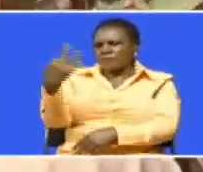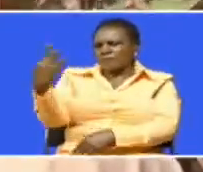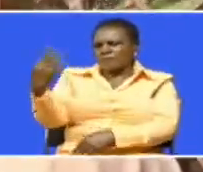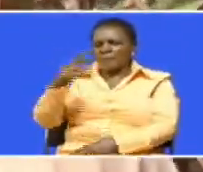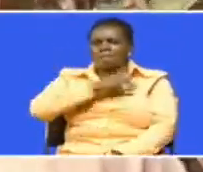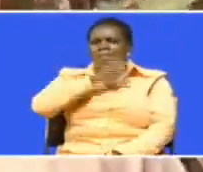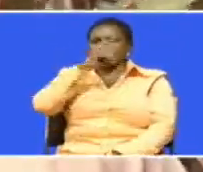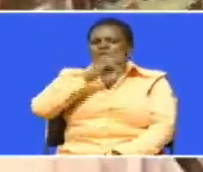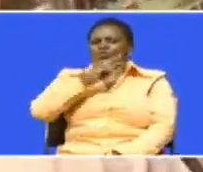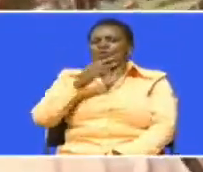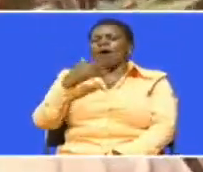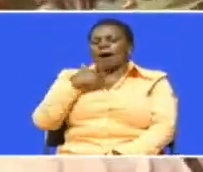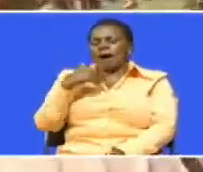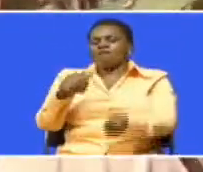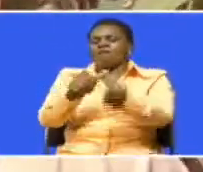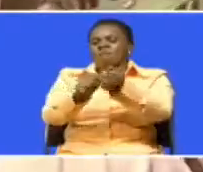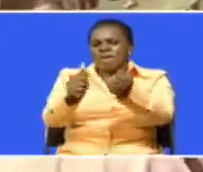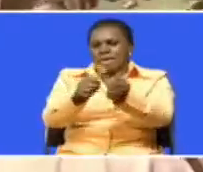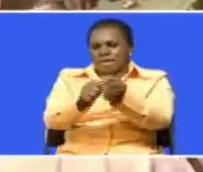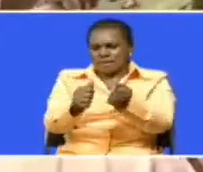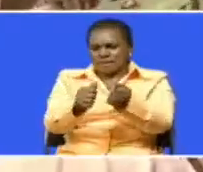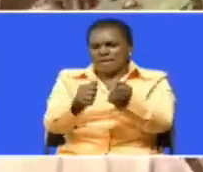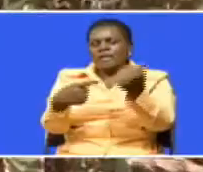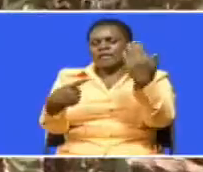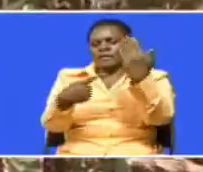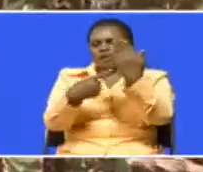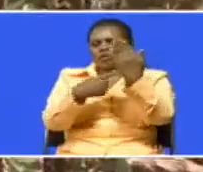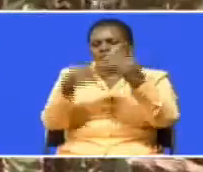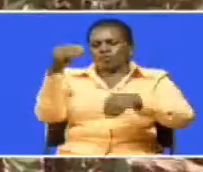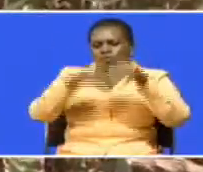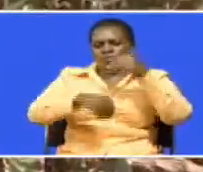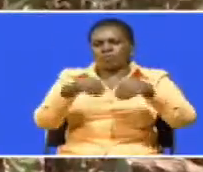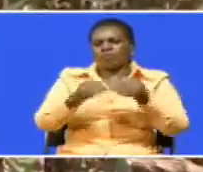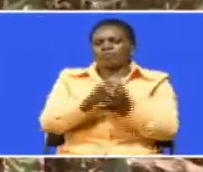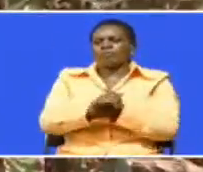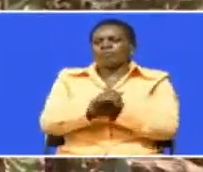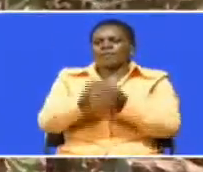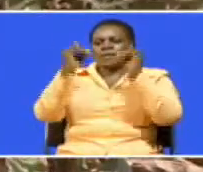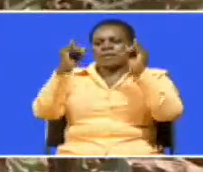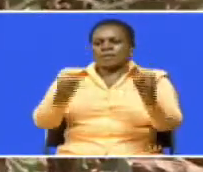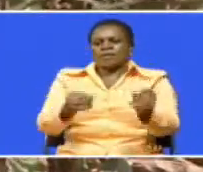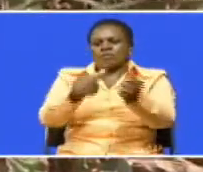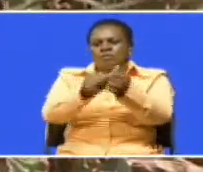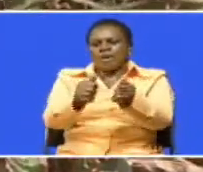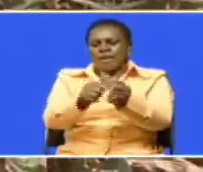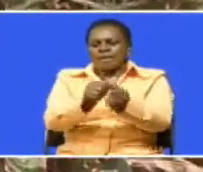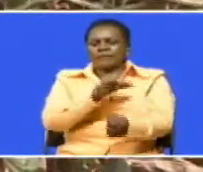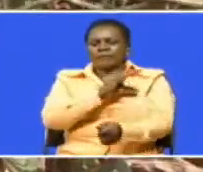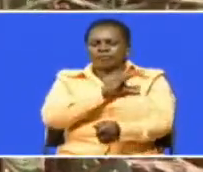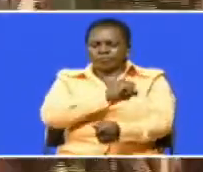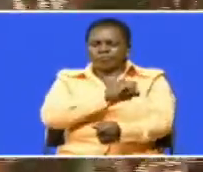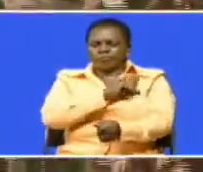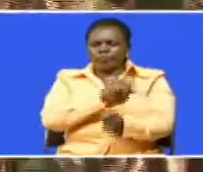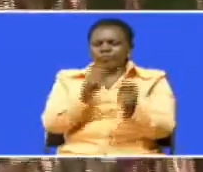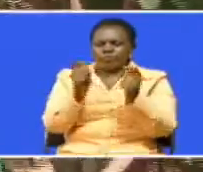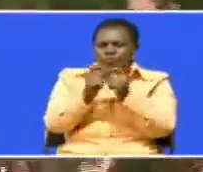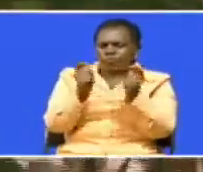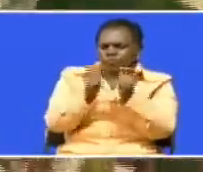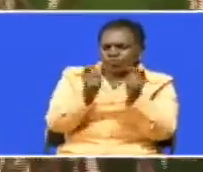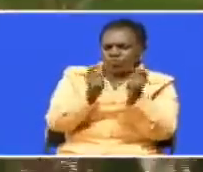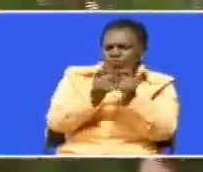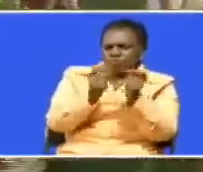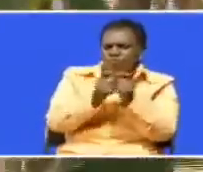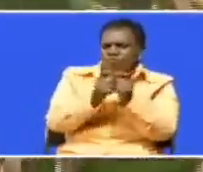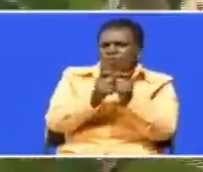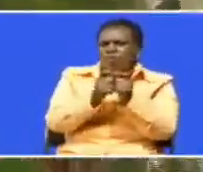imekoma. So tuko na hizo mahindi na tumeeka hii teknolojia. The modified maize is said to be resistant to stem borer, a pest that has